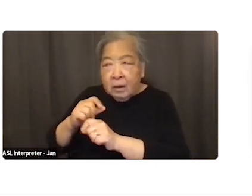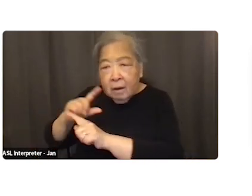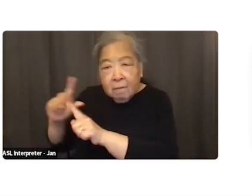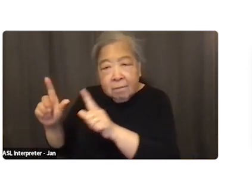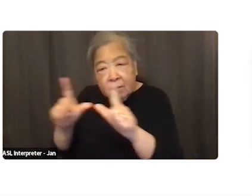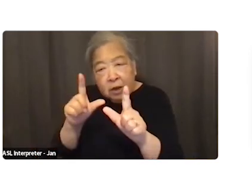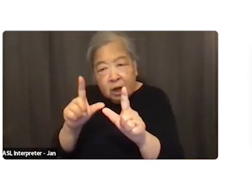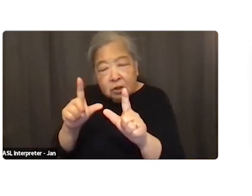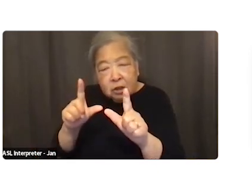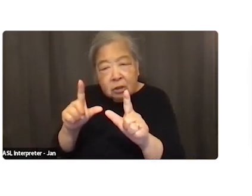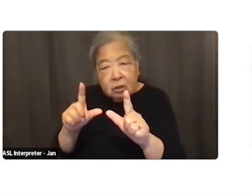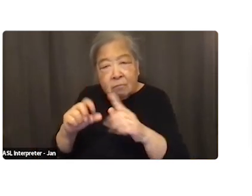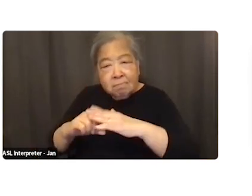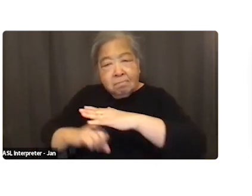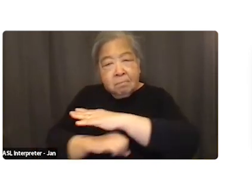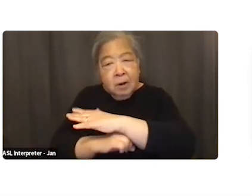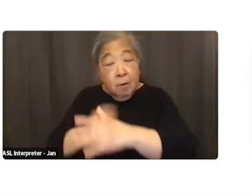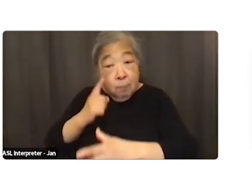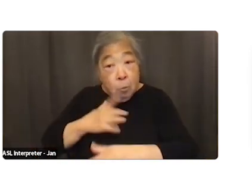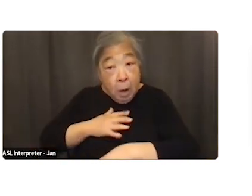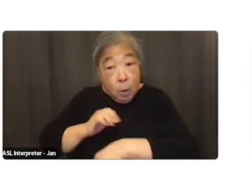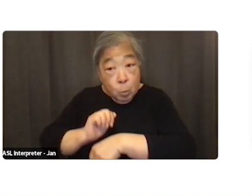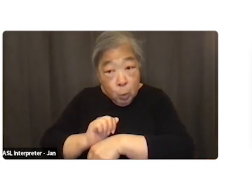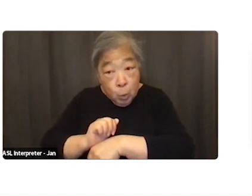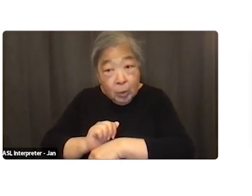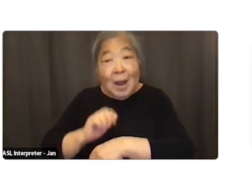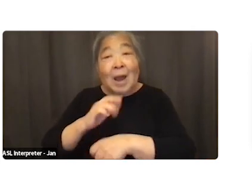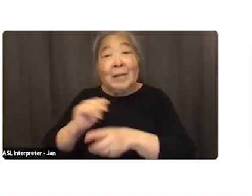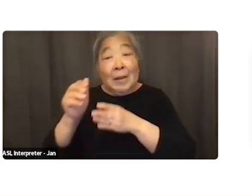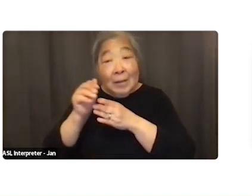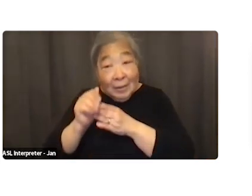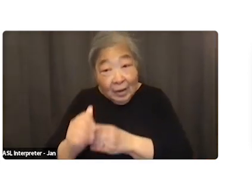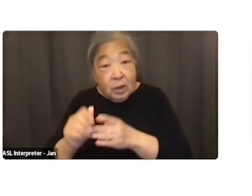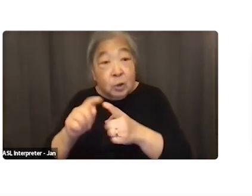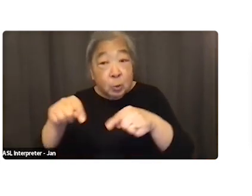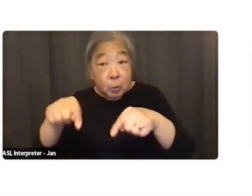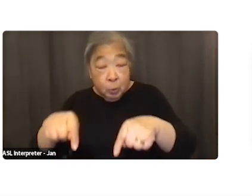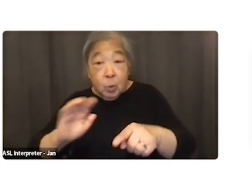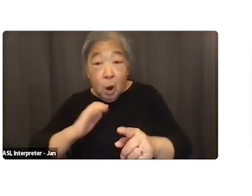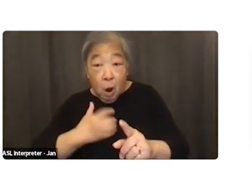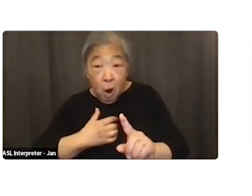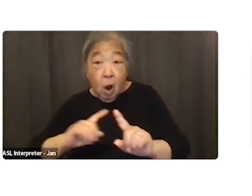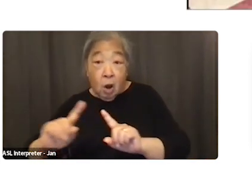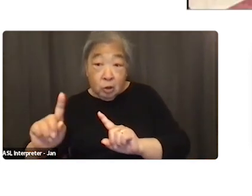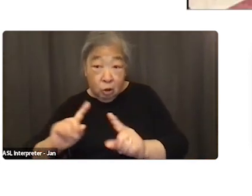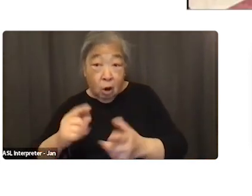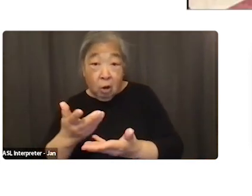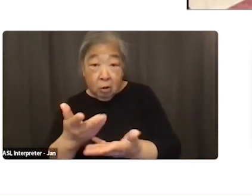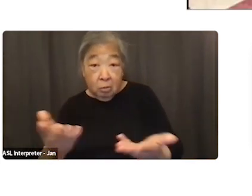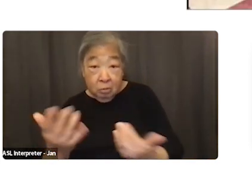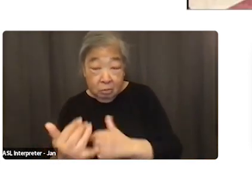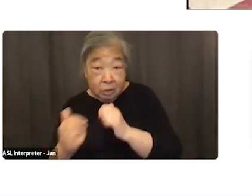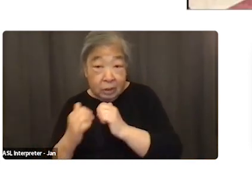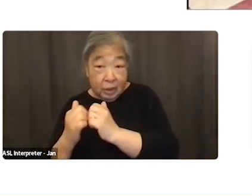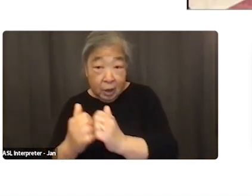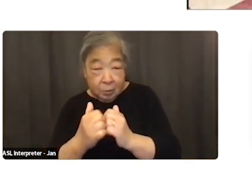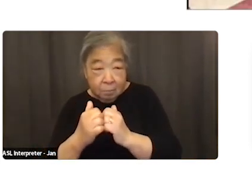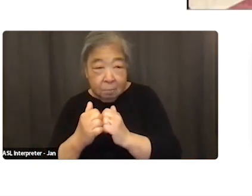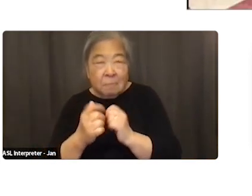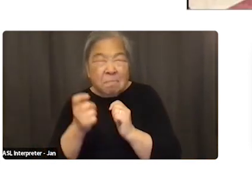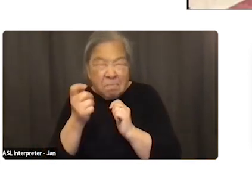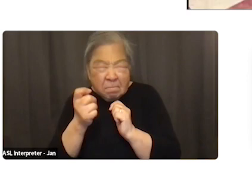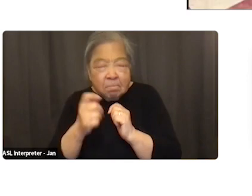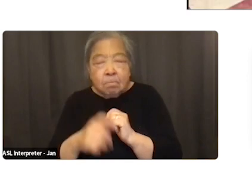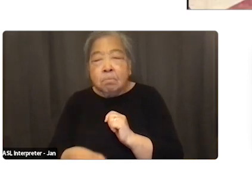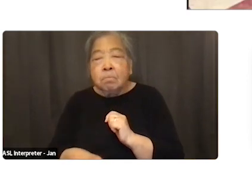my work and ultimately our talk together. So that being said, a little bit